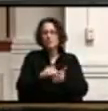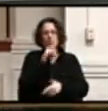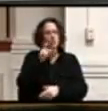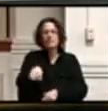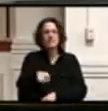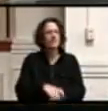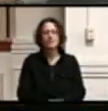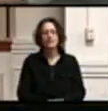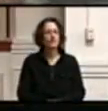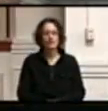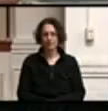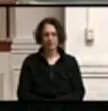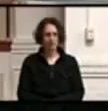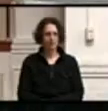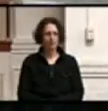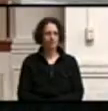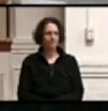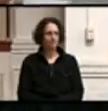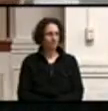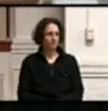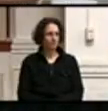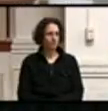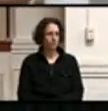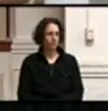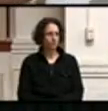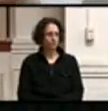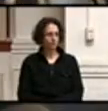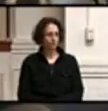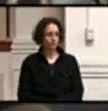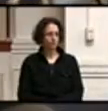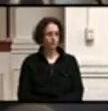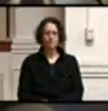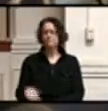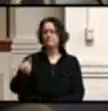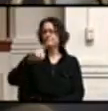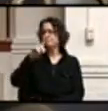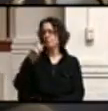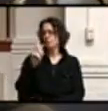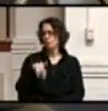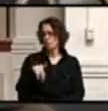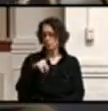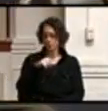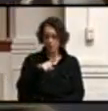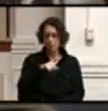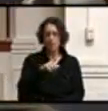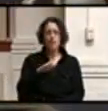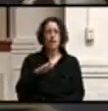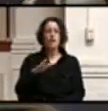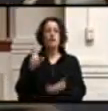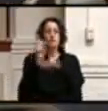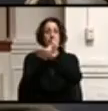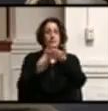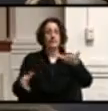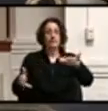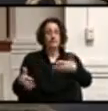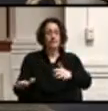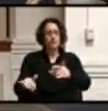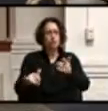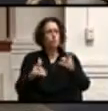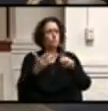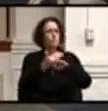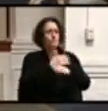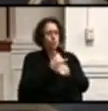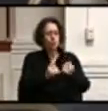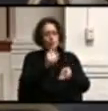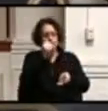Howard. Can you, does the board have to approve the final design, or what's the procedure to go from here